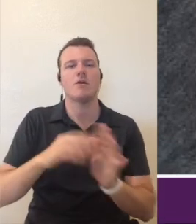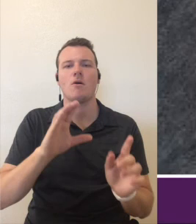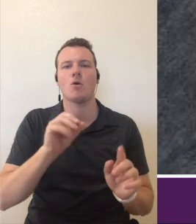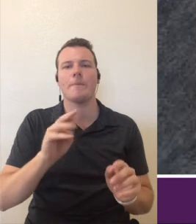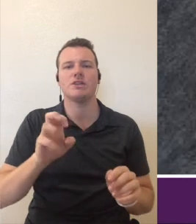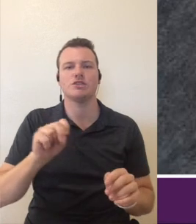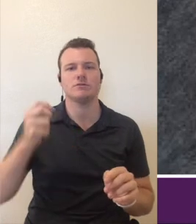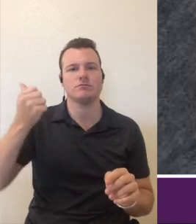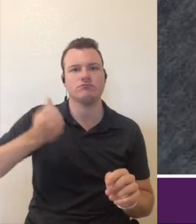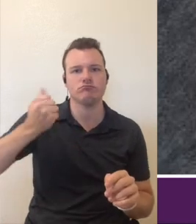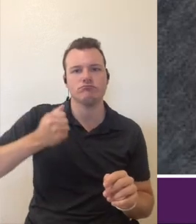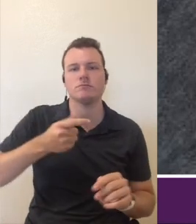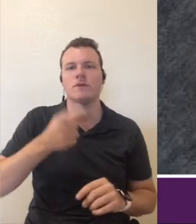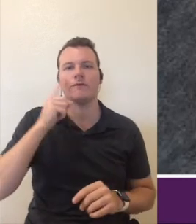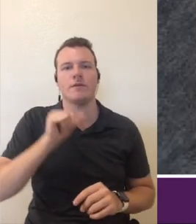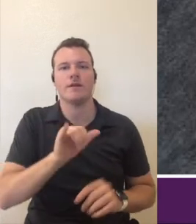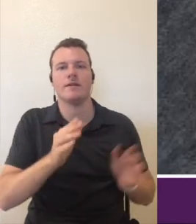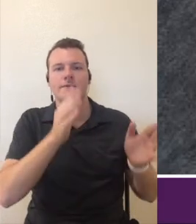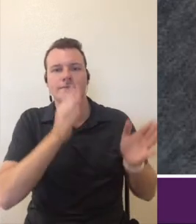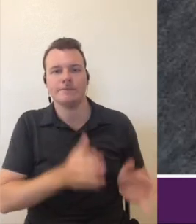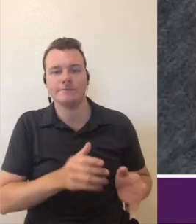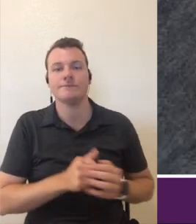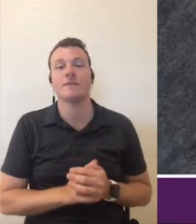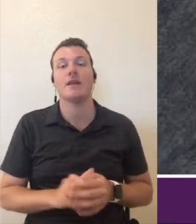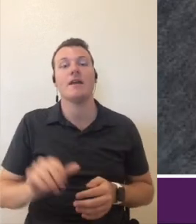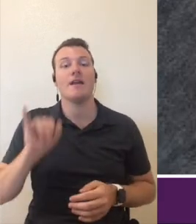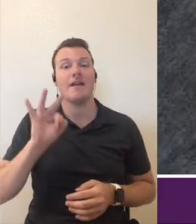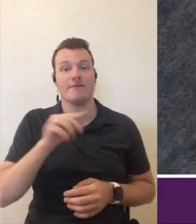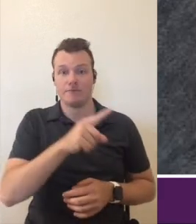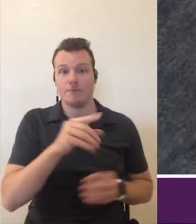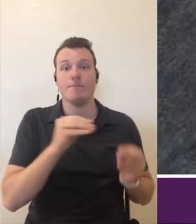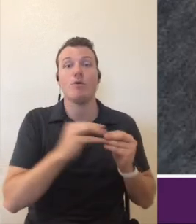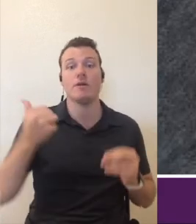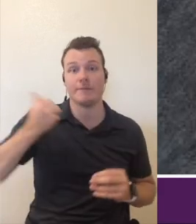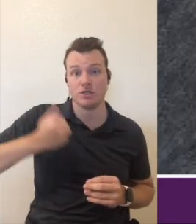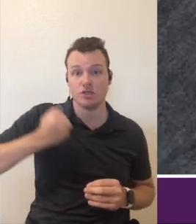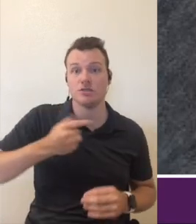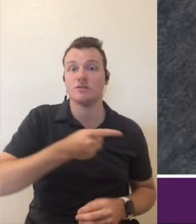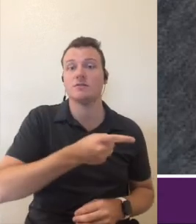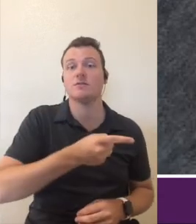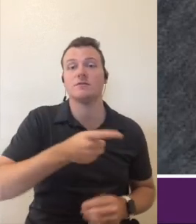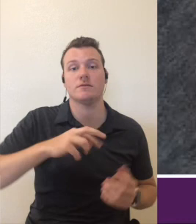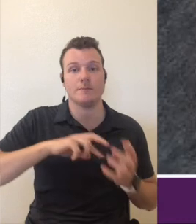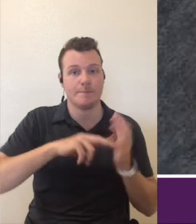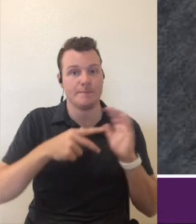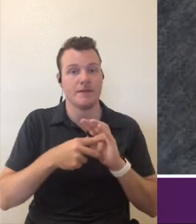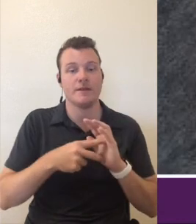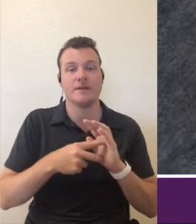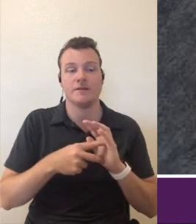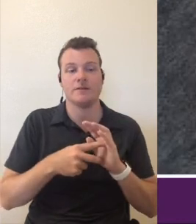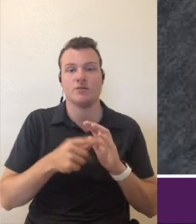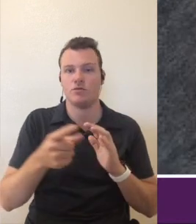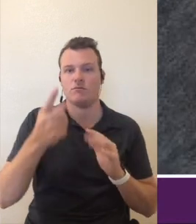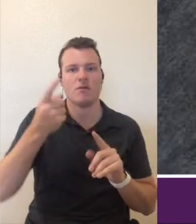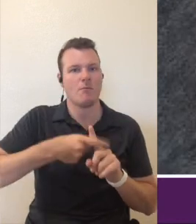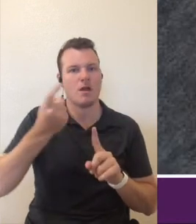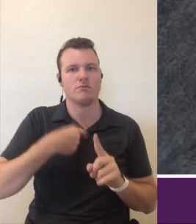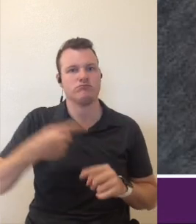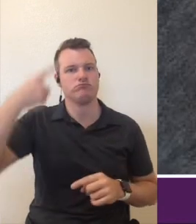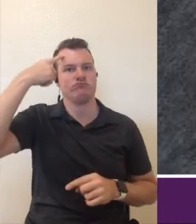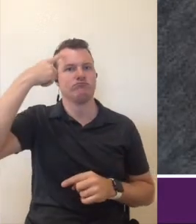to profitability, so in this example, the commission for an individual, if they're making more